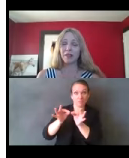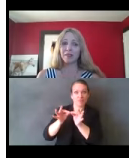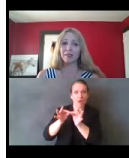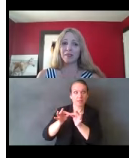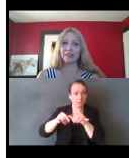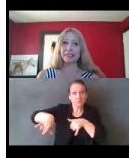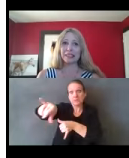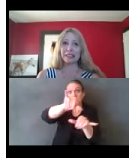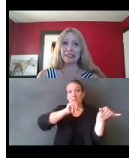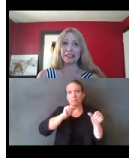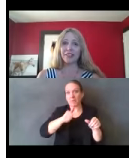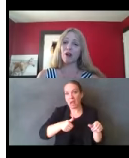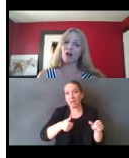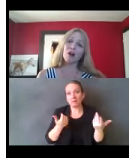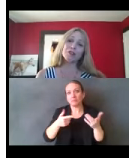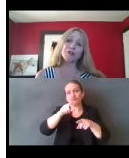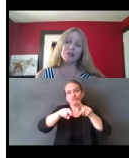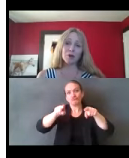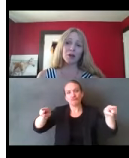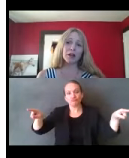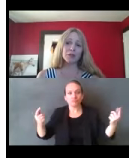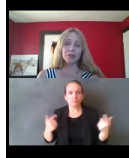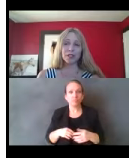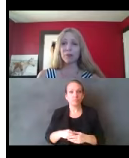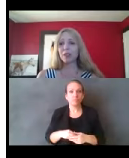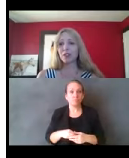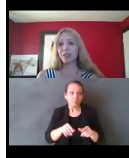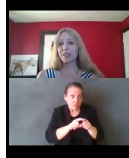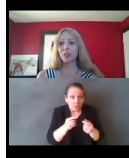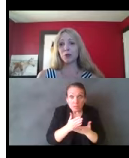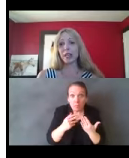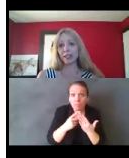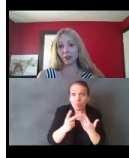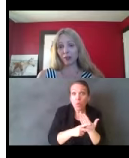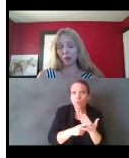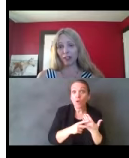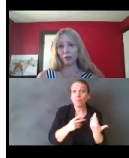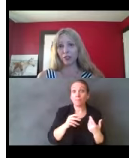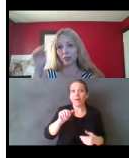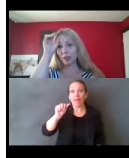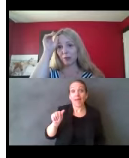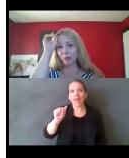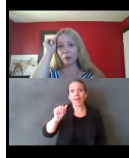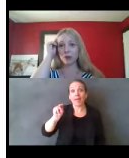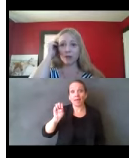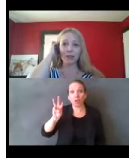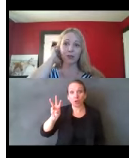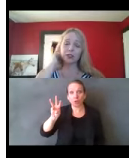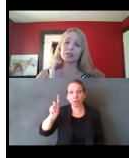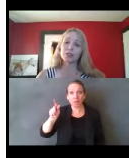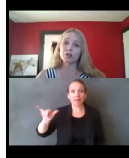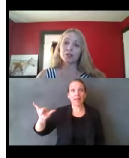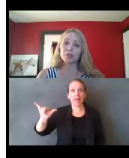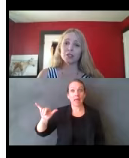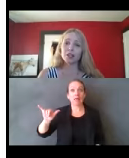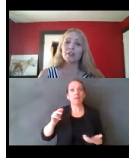And there are also some programs, for example, I'll mention this, A New Day in our community, which is supported by the Twin